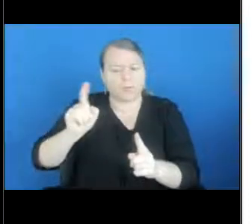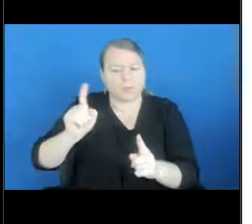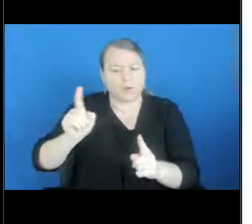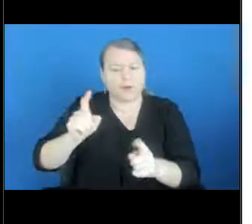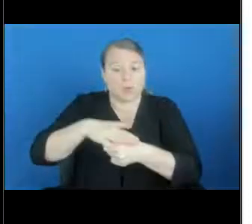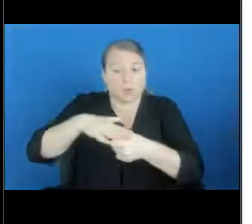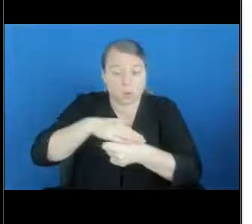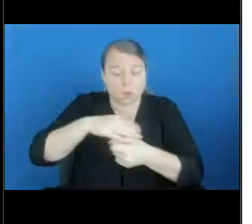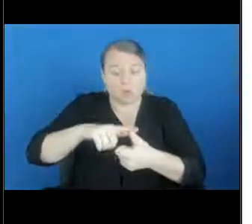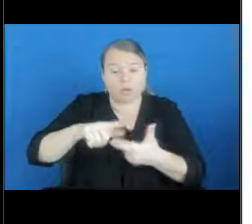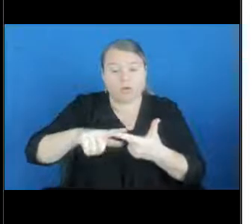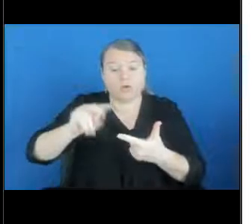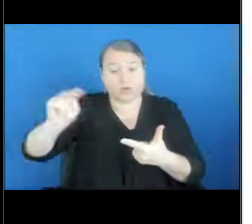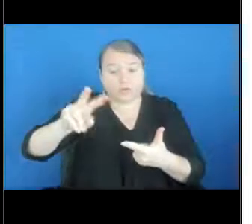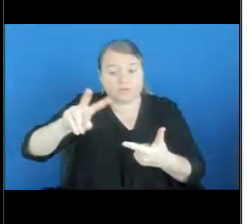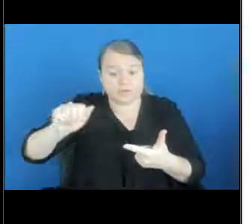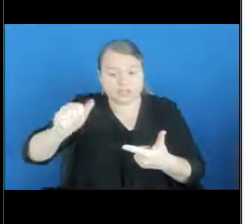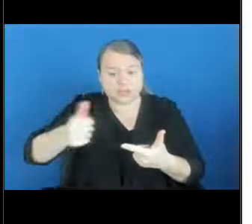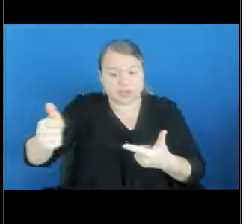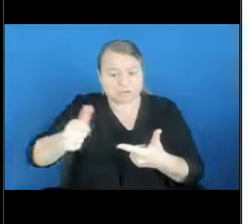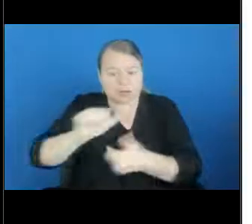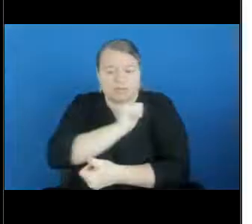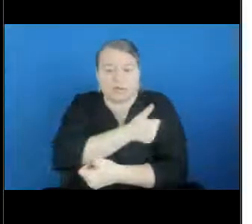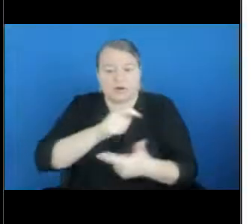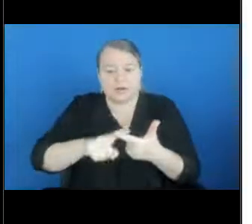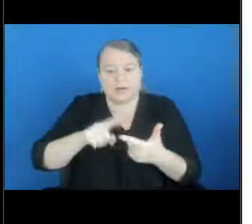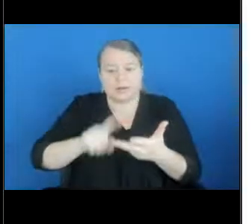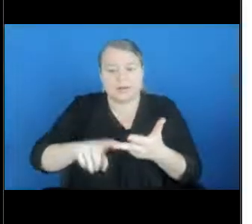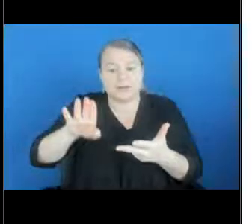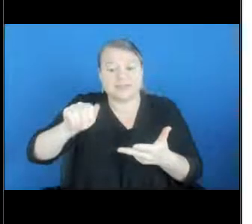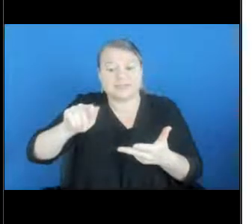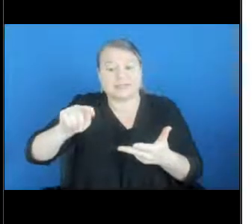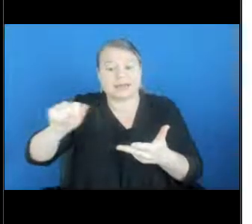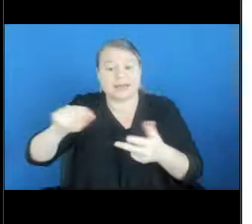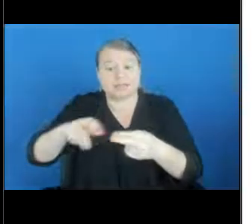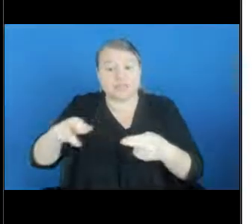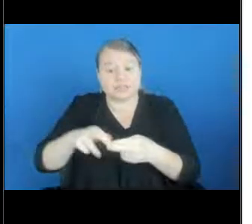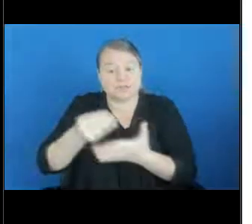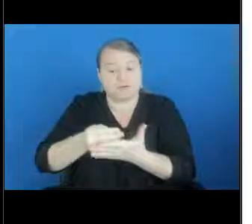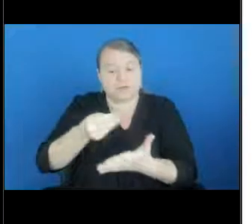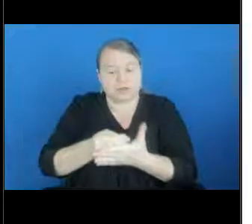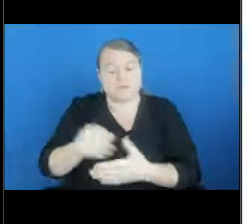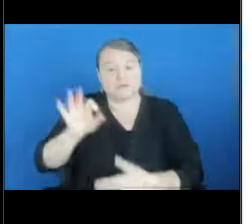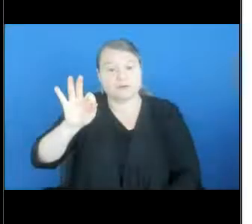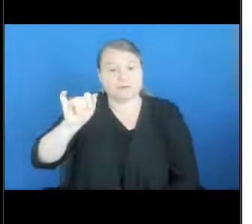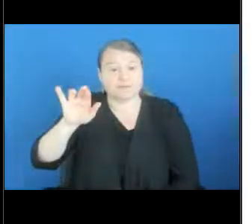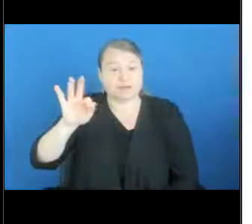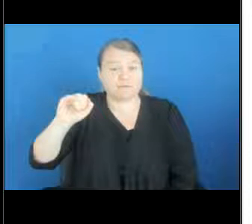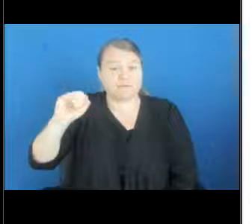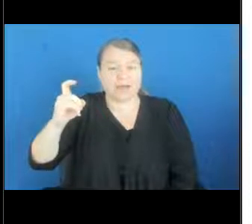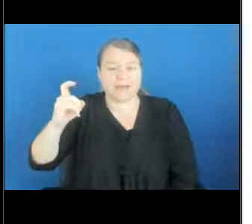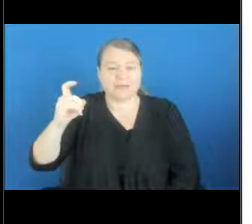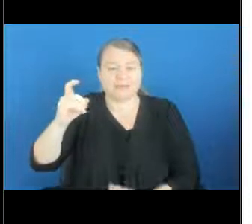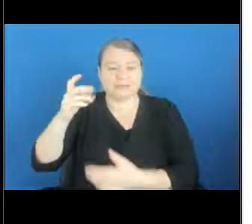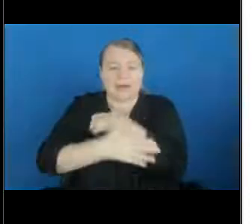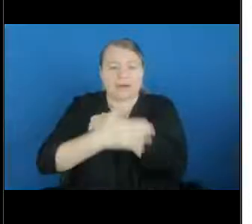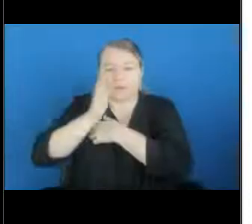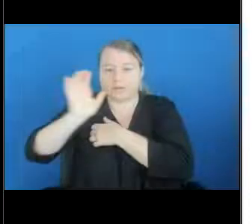Virginia Transportation Authority and VTA regional funds, and Fairfax County will be seeking additional funds